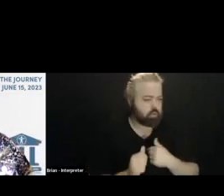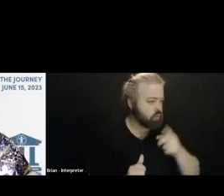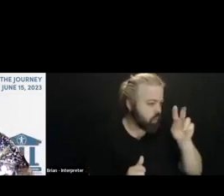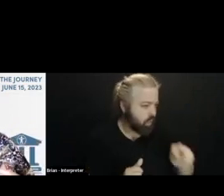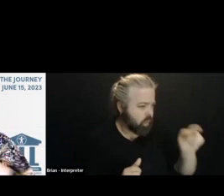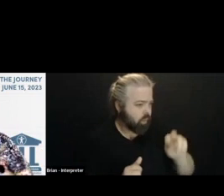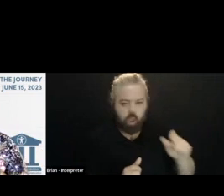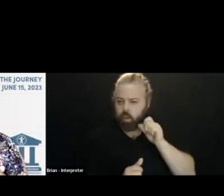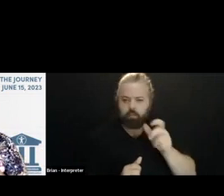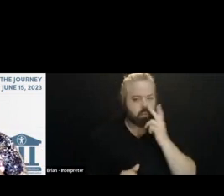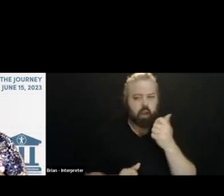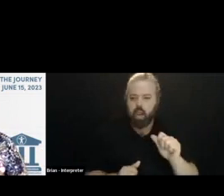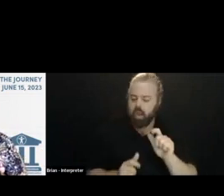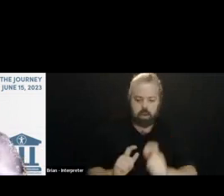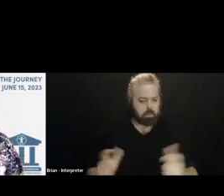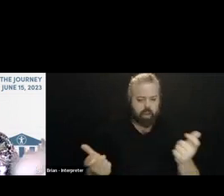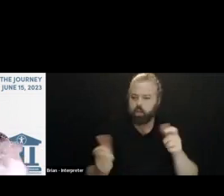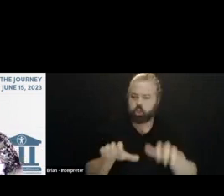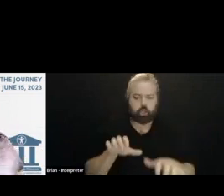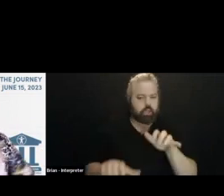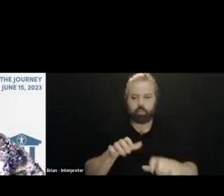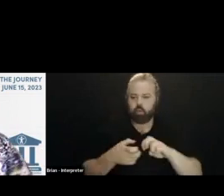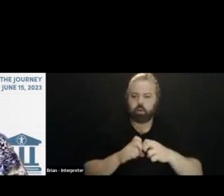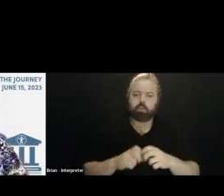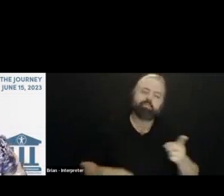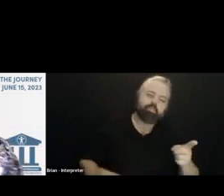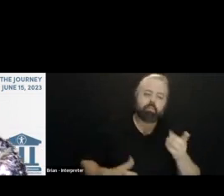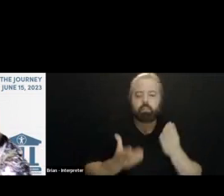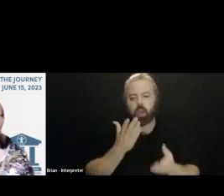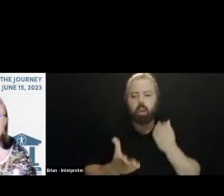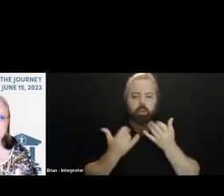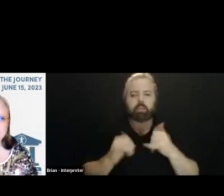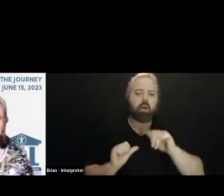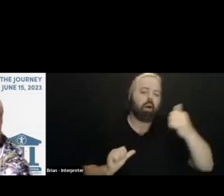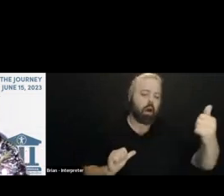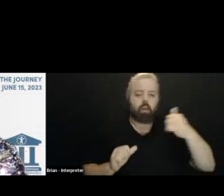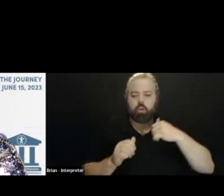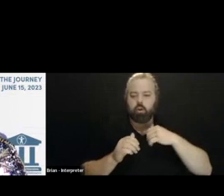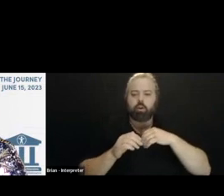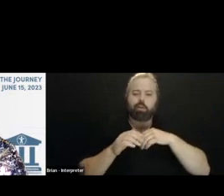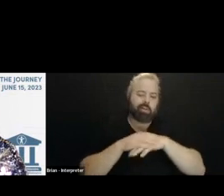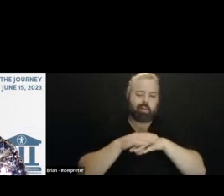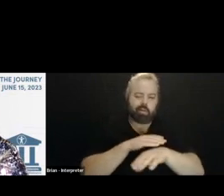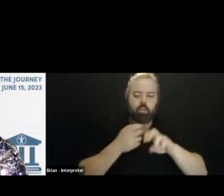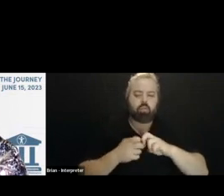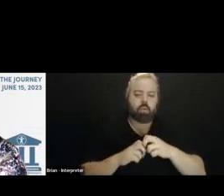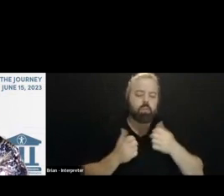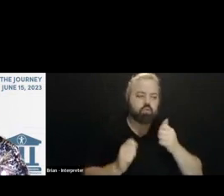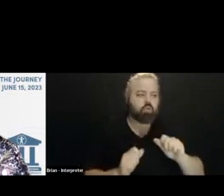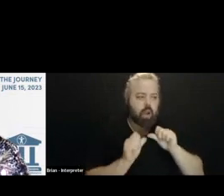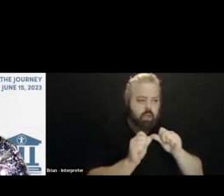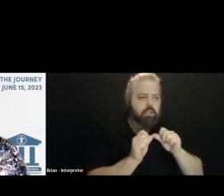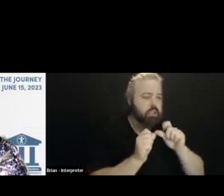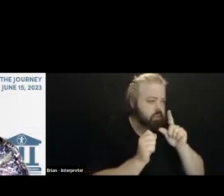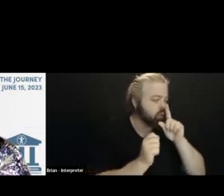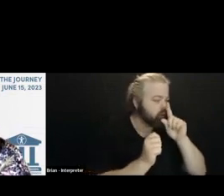keyboard issues. There still might be some other accessibility problems. Let's see if we can dig a little bit deeper here.